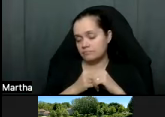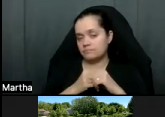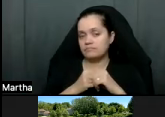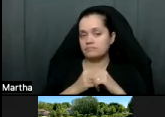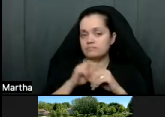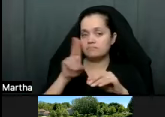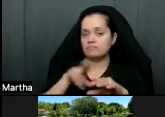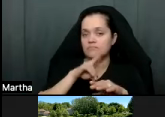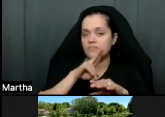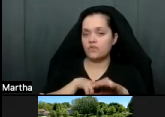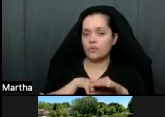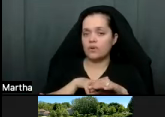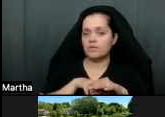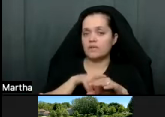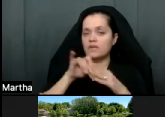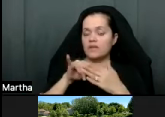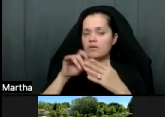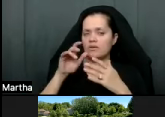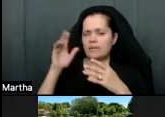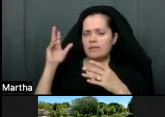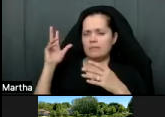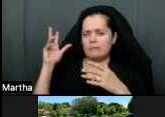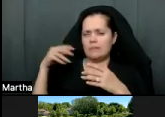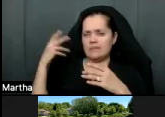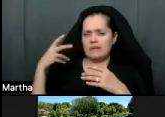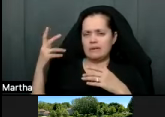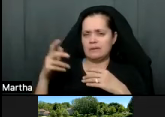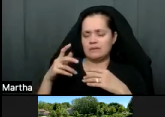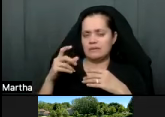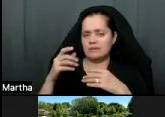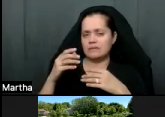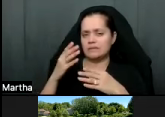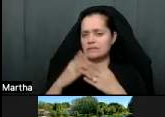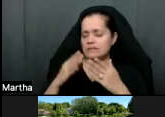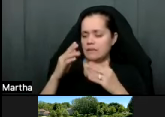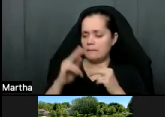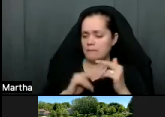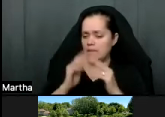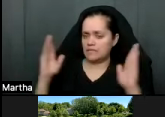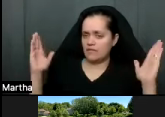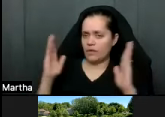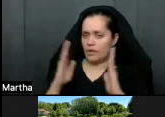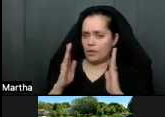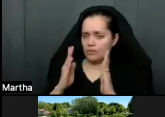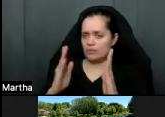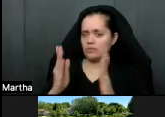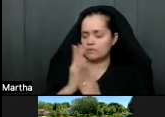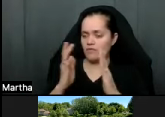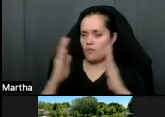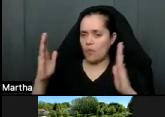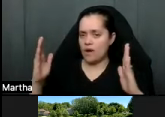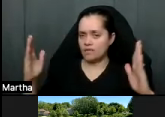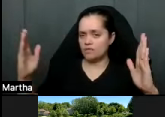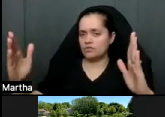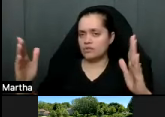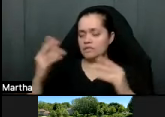Of course, that would be bizarre. Some blocks have narrow streets, some blocks have wide streets, some blocks have